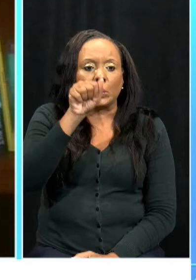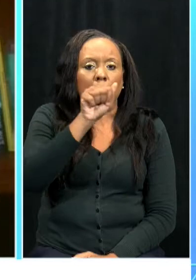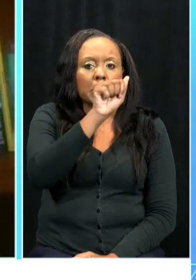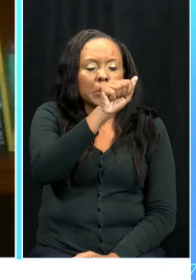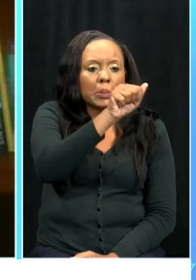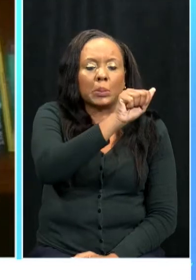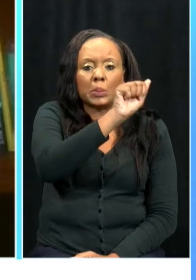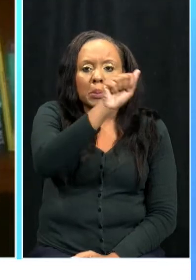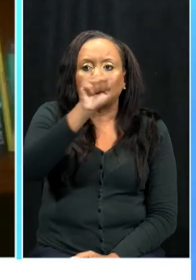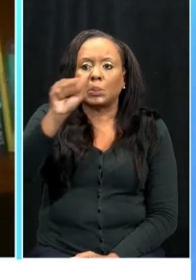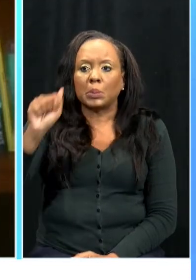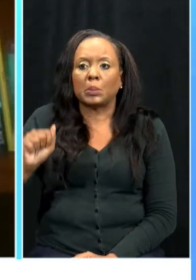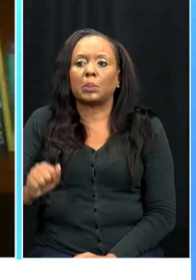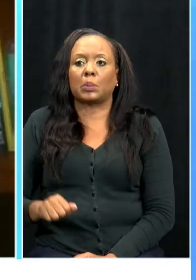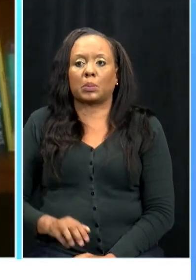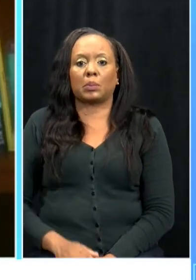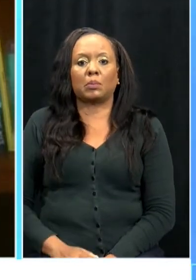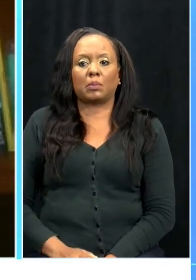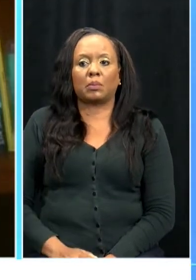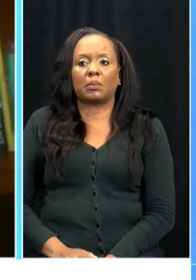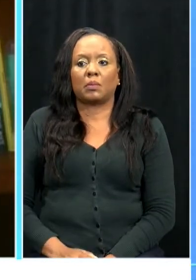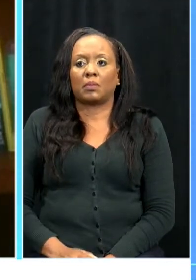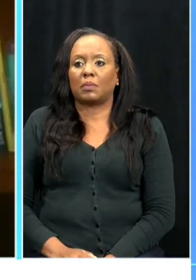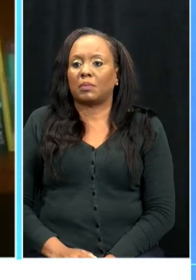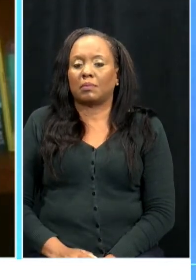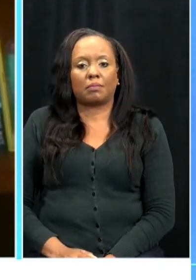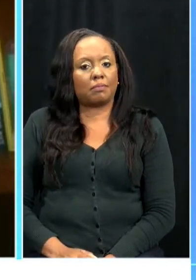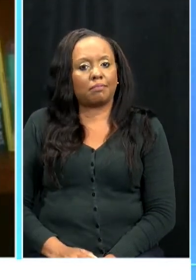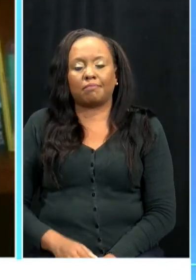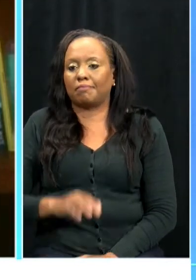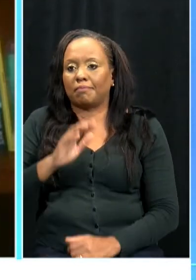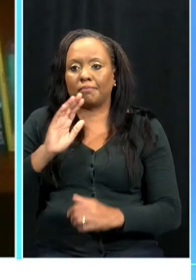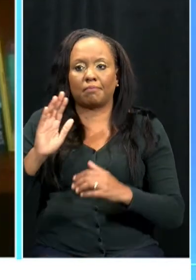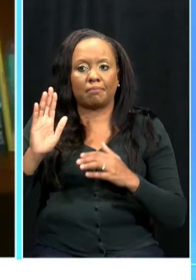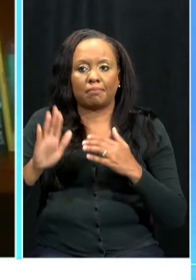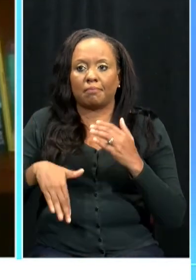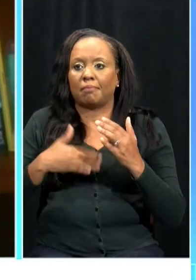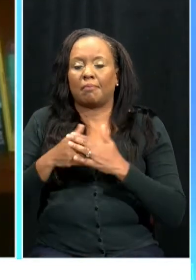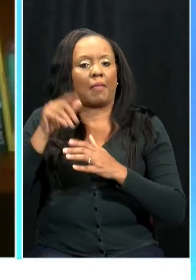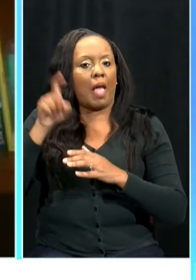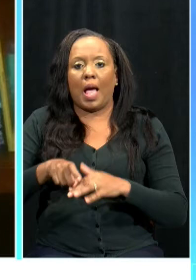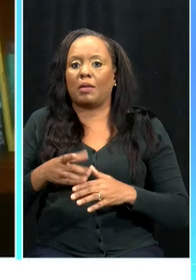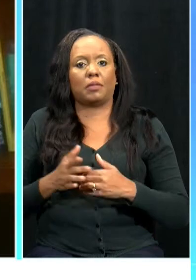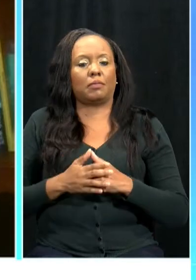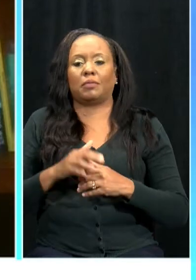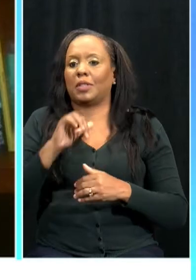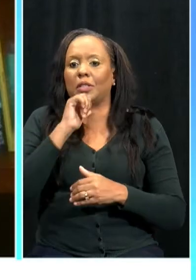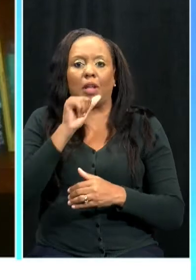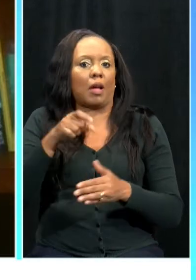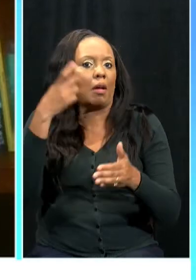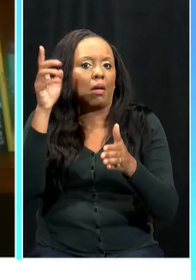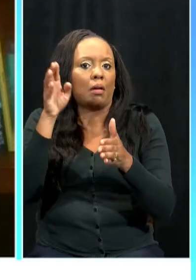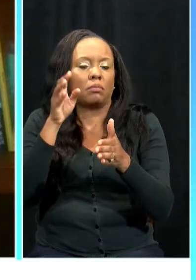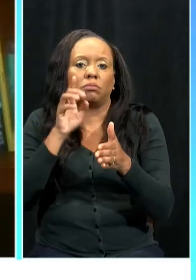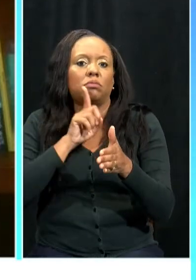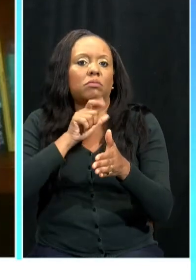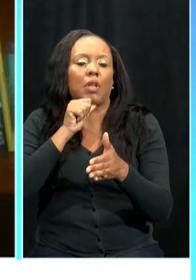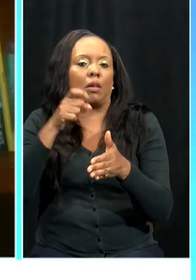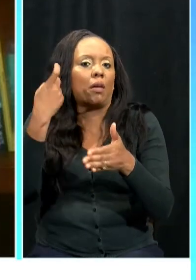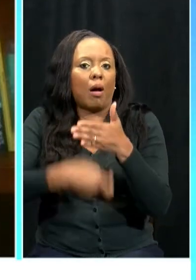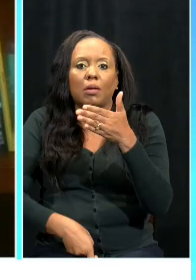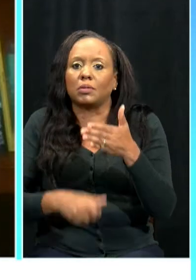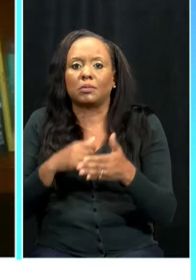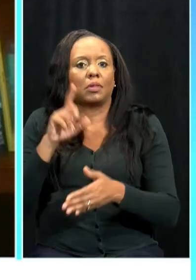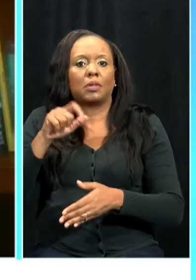from house to house has to be done. These things again don't have much cost. These are really that has to do with loyal people who do that